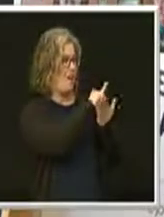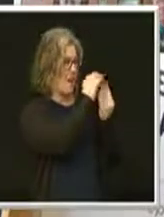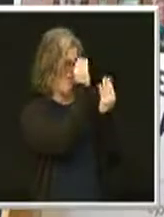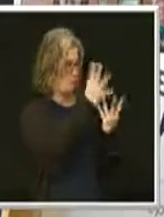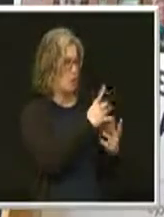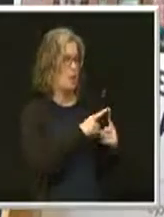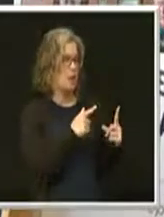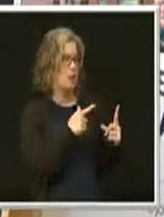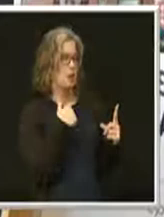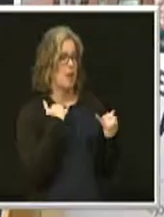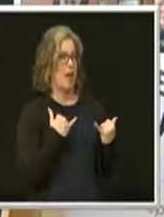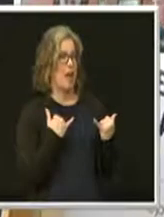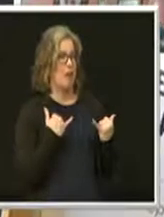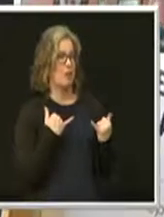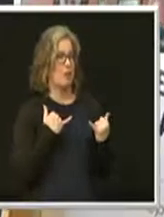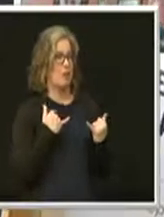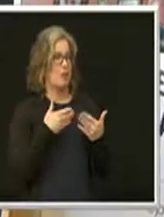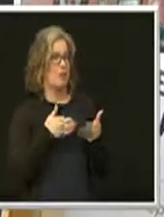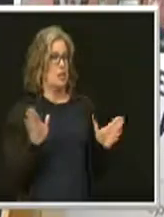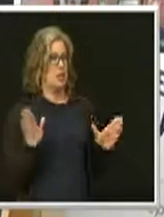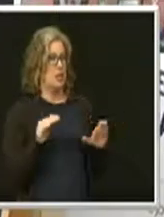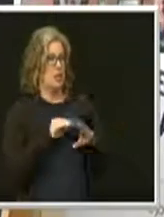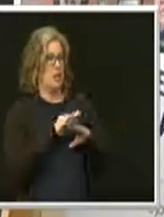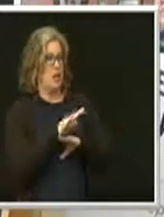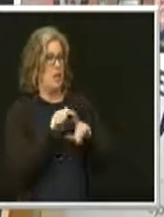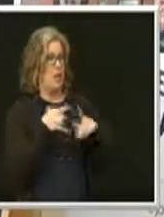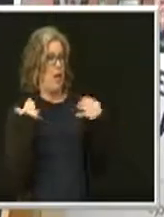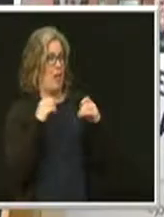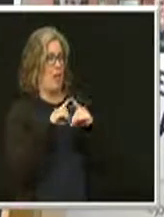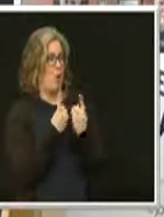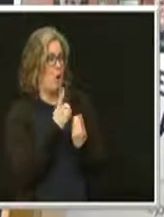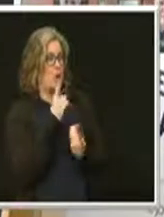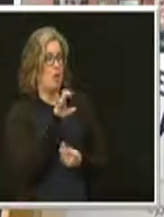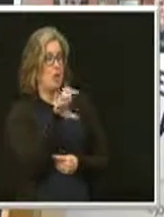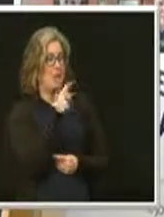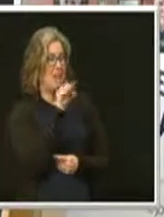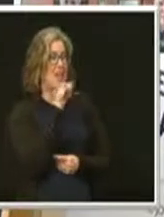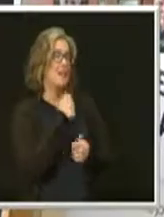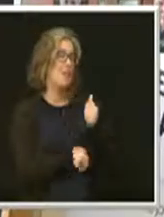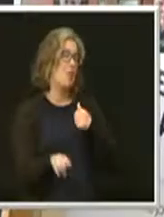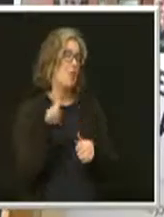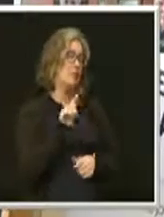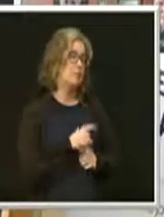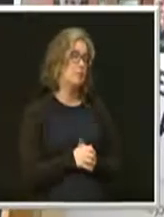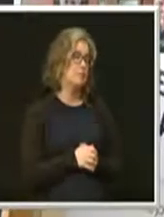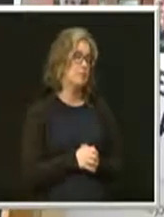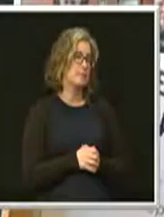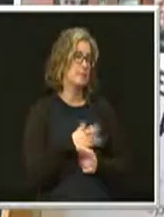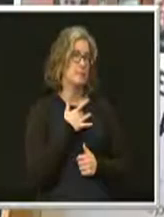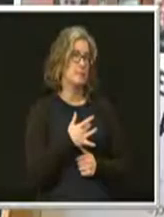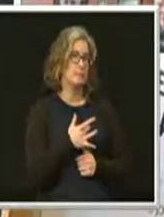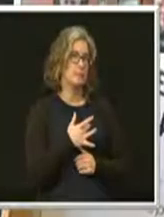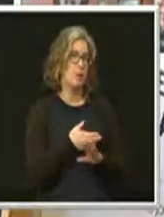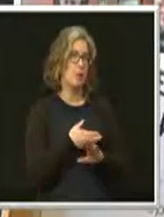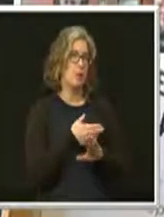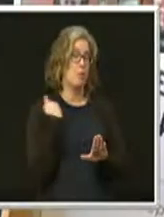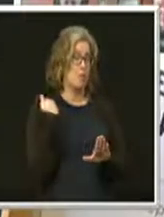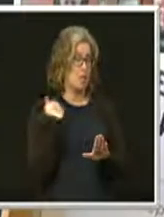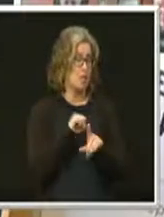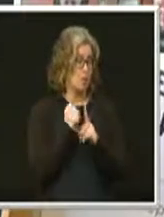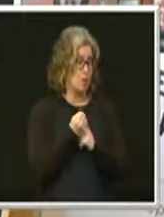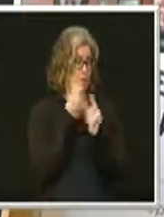information. But right now, the general advice from the health department is that COVID-19 is everywhere. Usually, in prior situations,